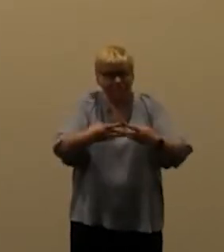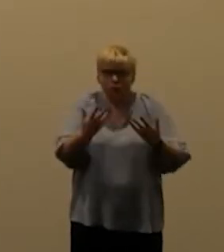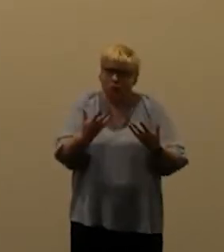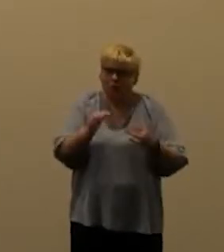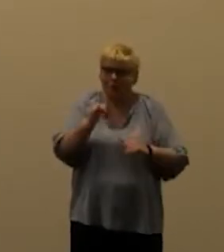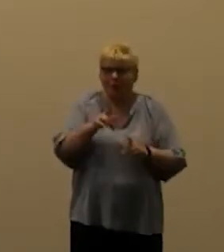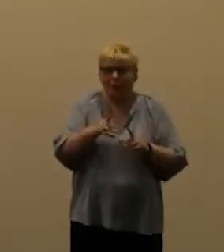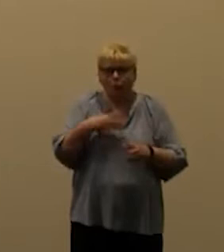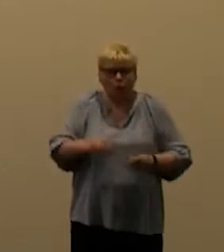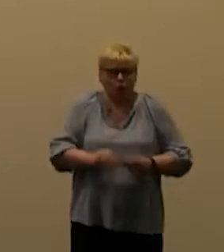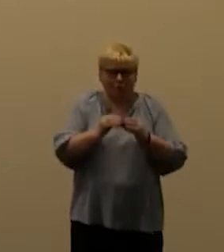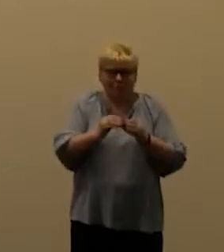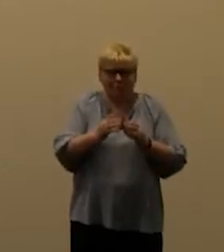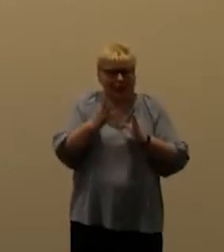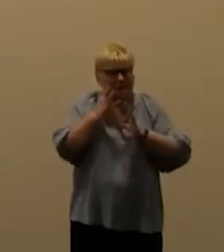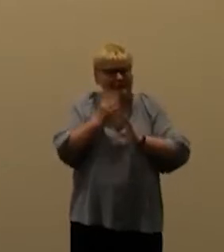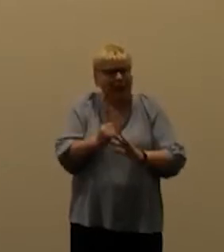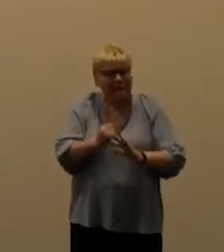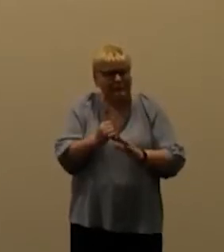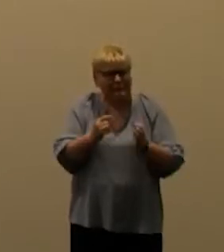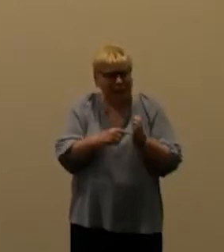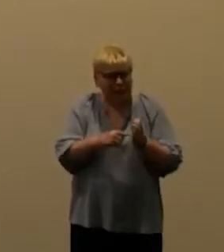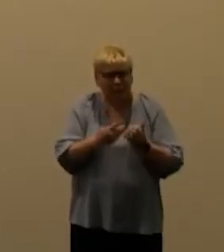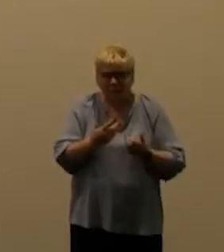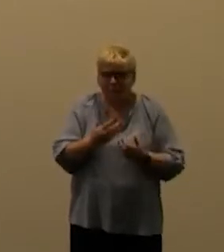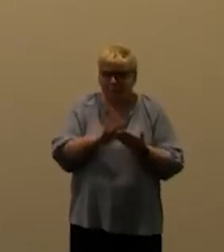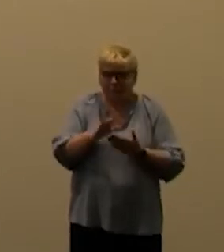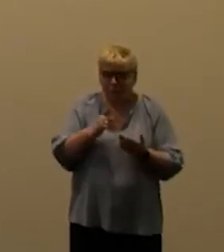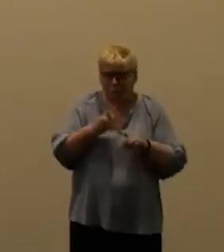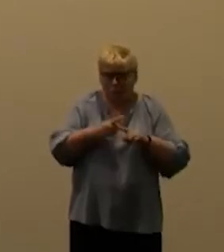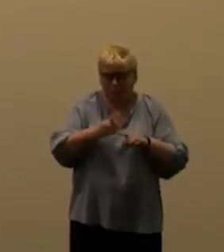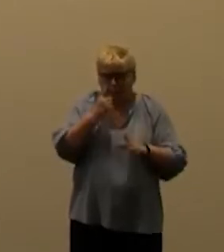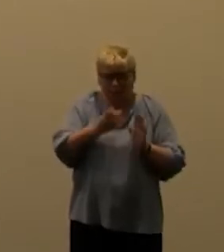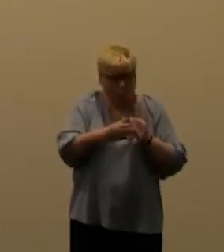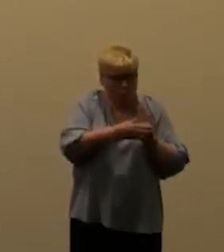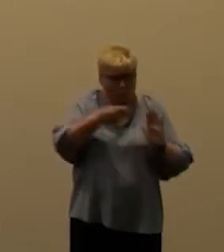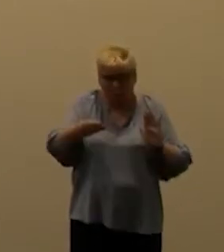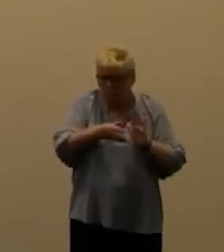a test. You want to build a test tenant, for example. We can quickly and easily clone settings from one tenant and move it to